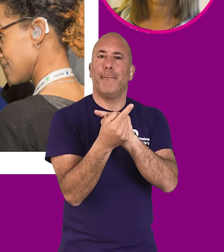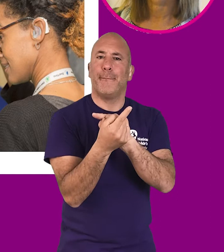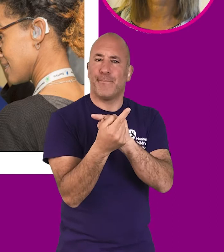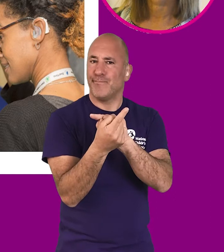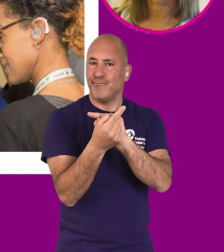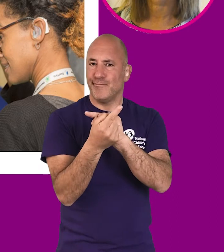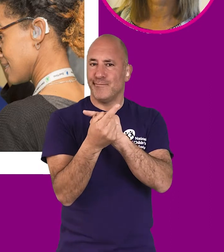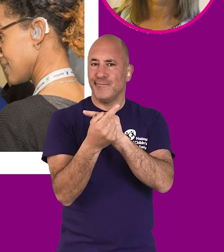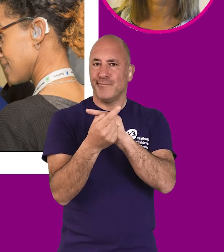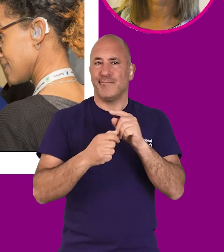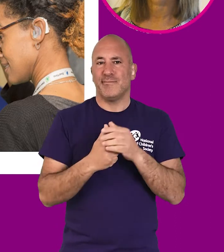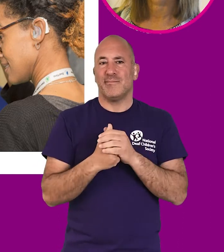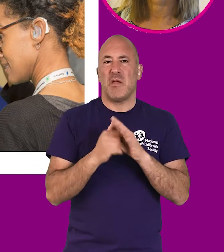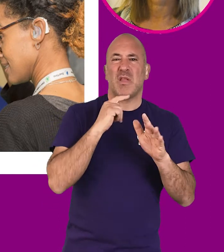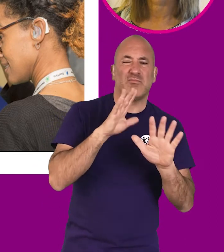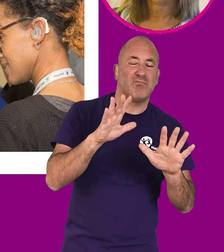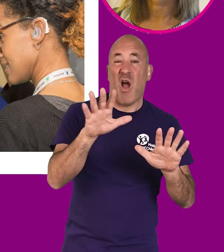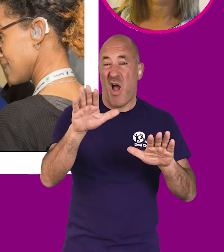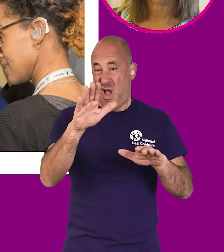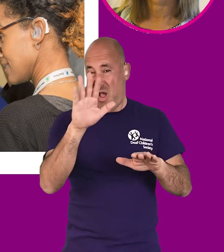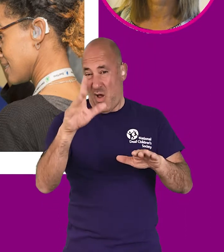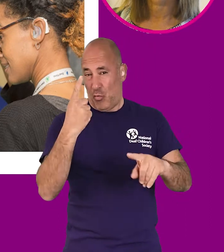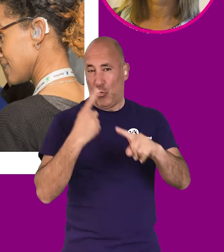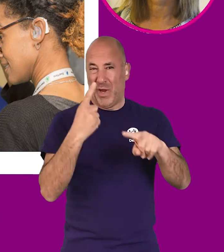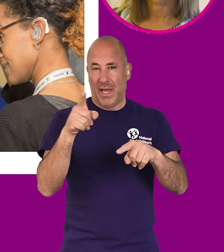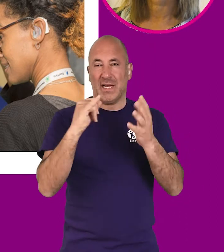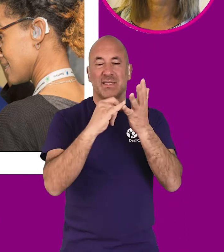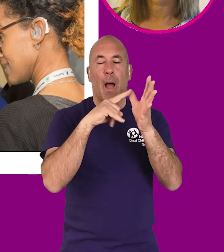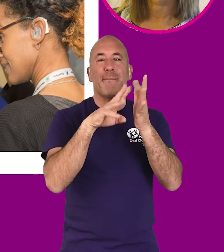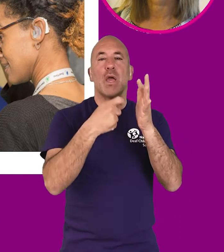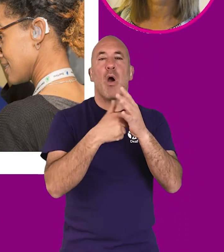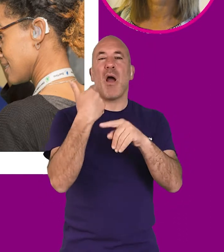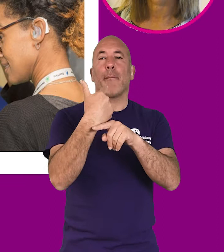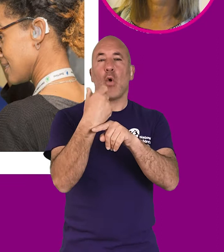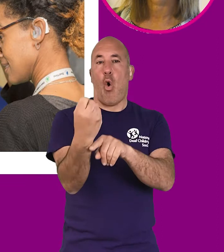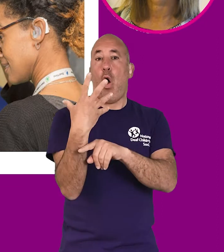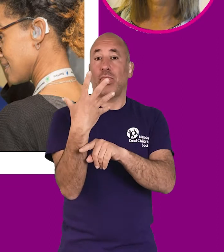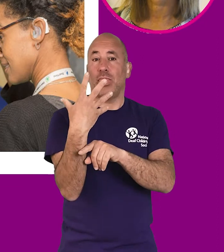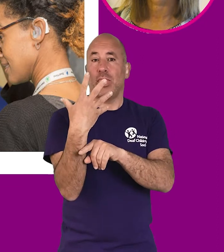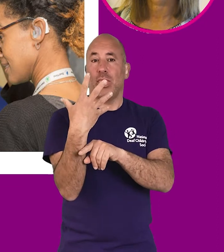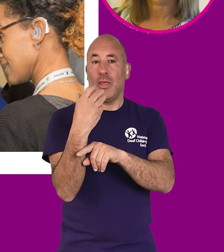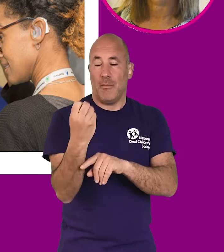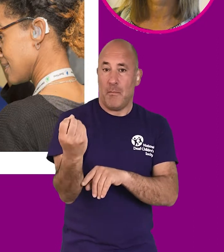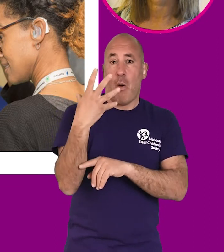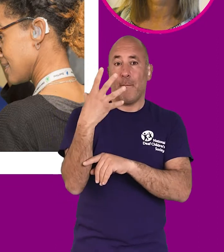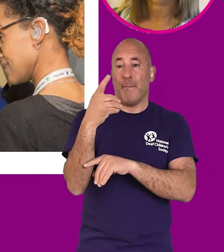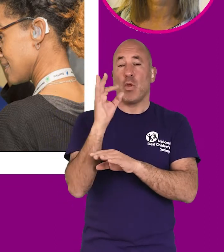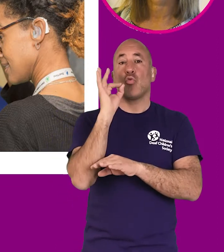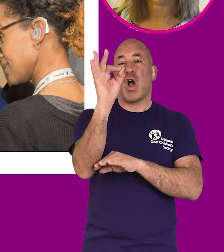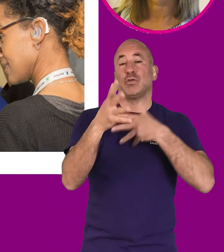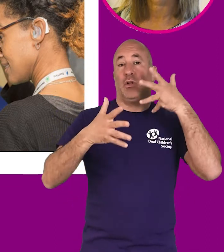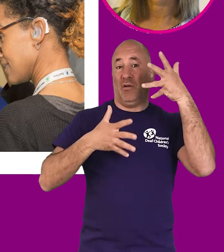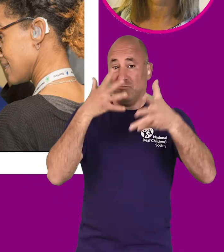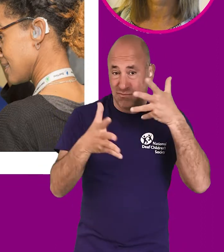have to think of an alternative. You might have to say, can we quickly just turn on Samira's camera and she can pop